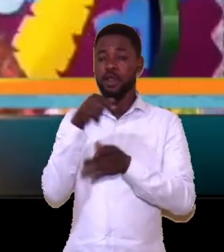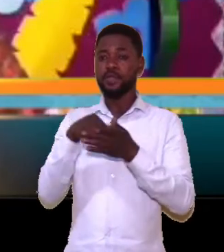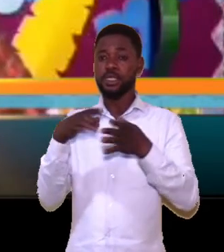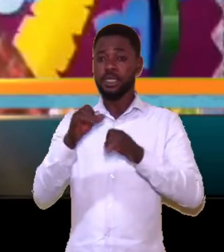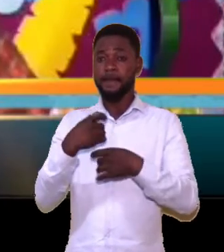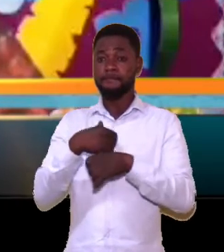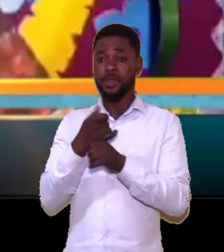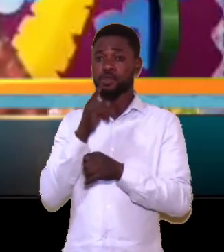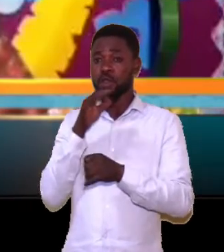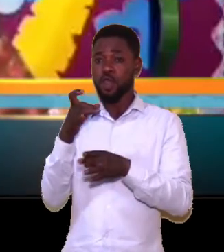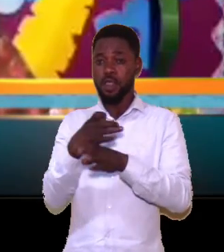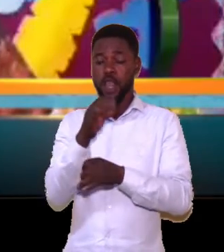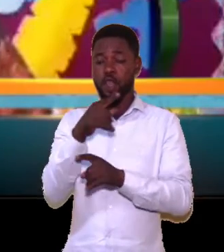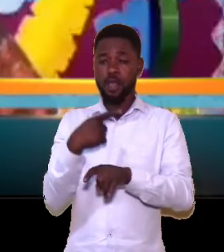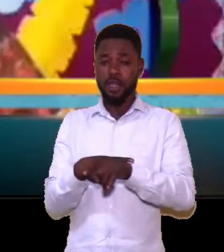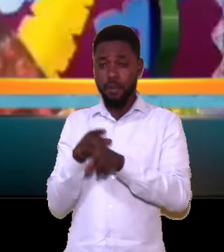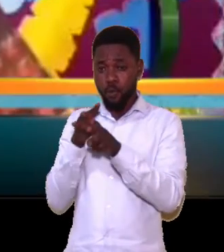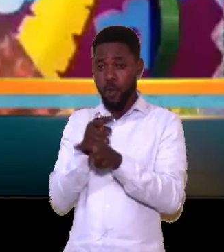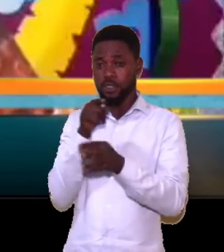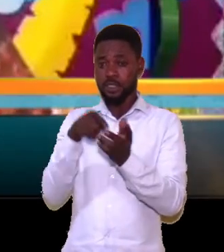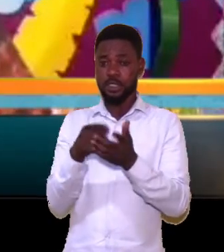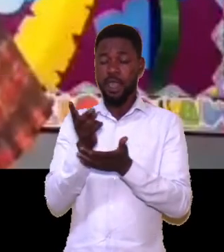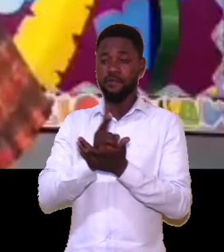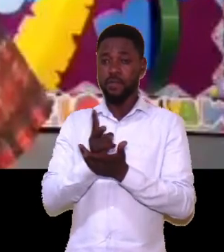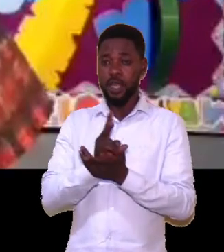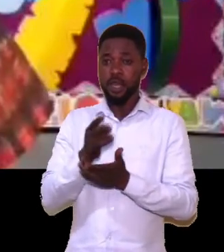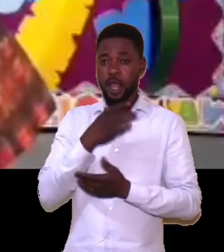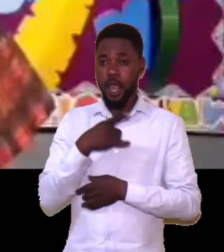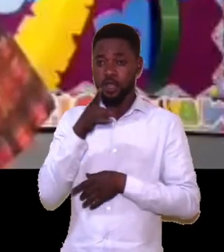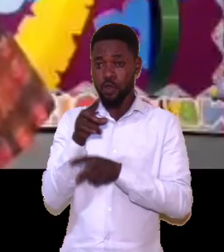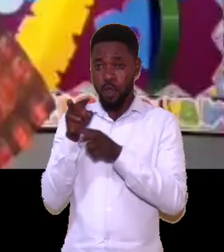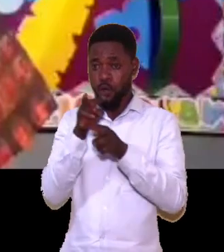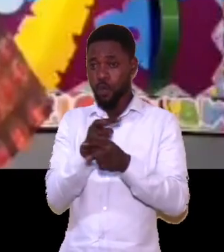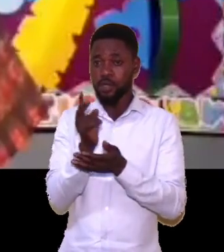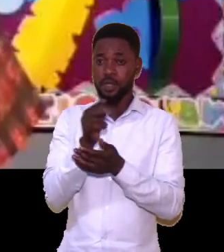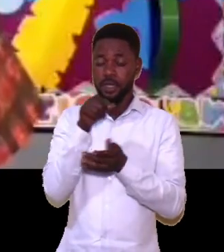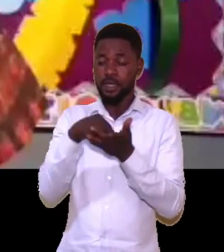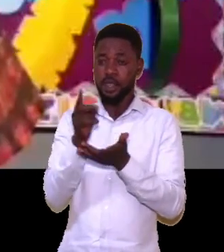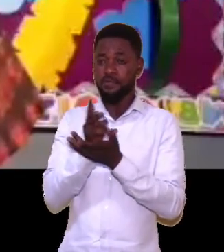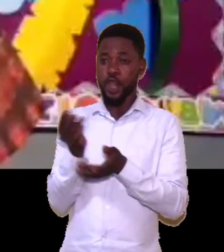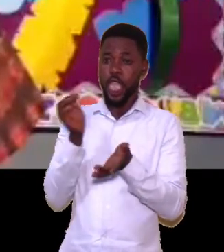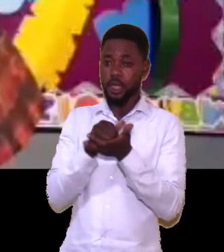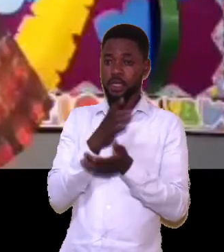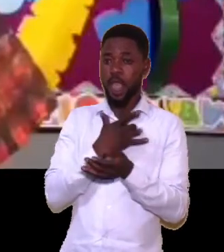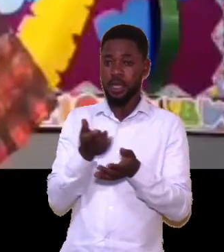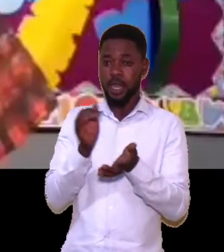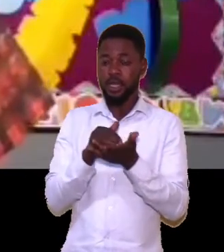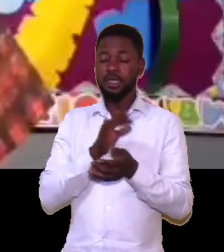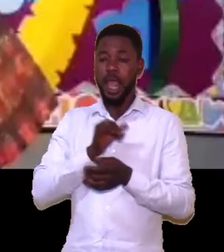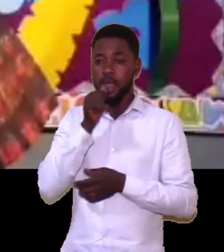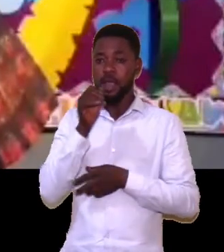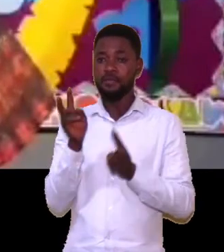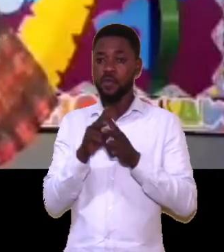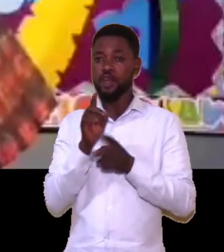end of this class. Make sure you take your time, you watch this video, and then you watch this video again and